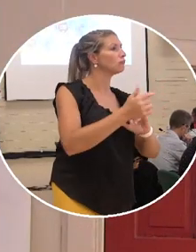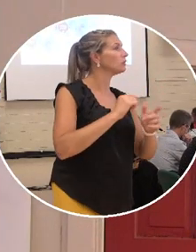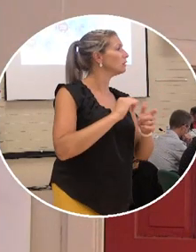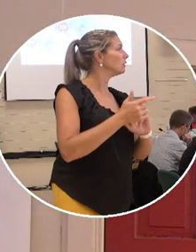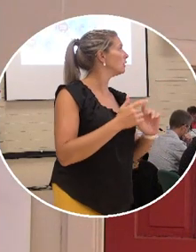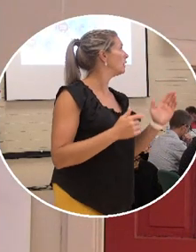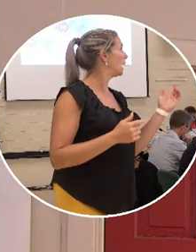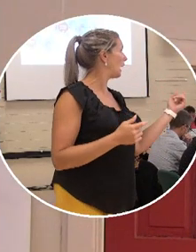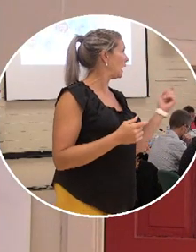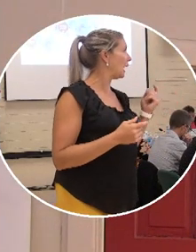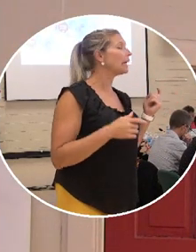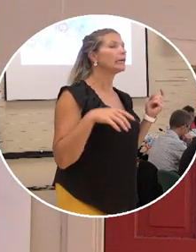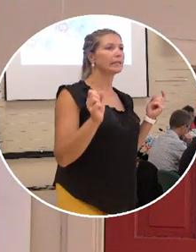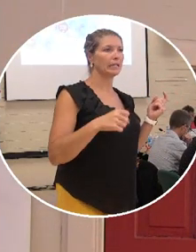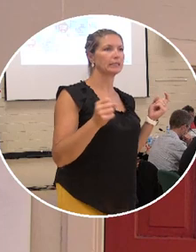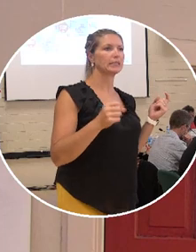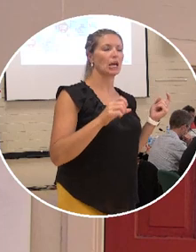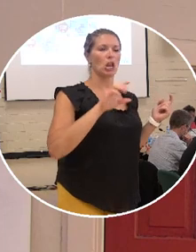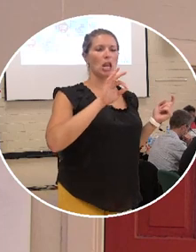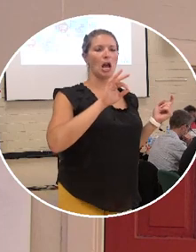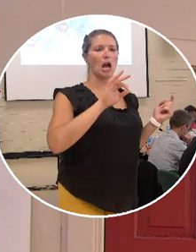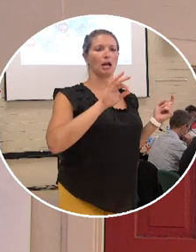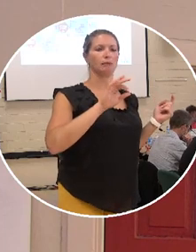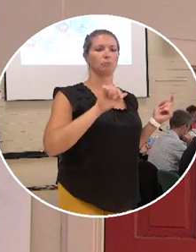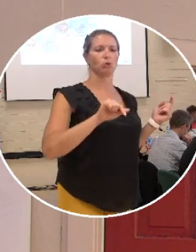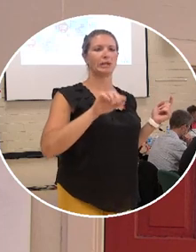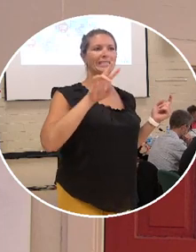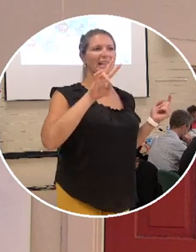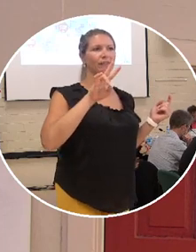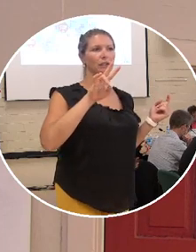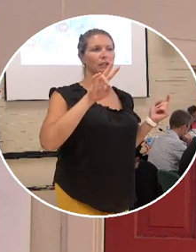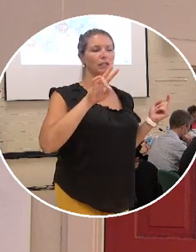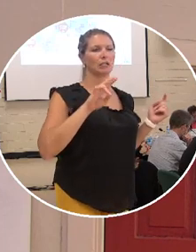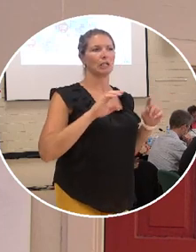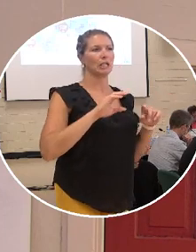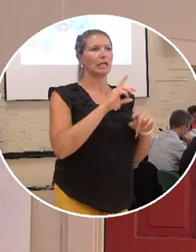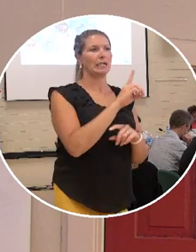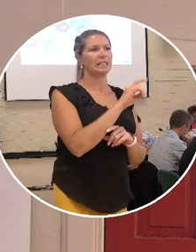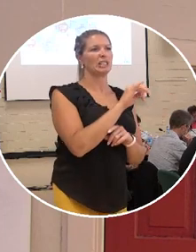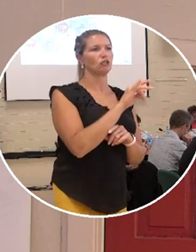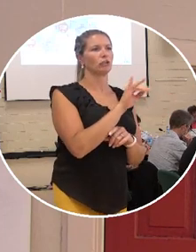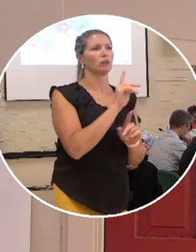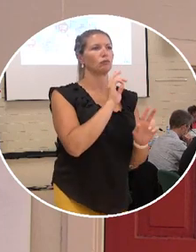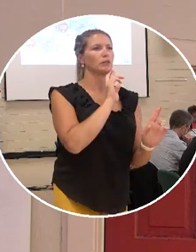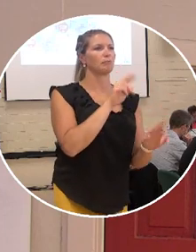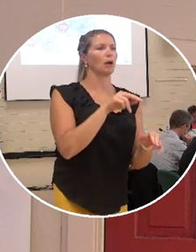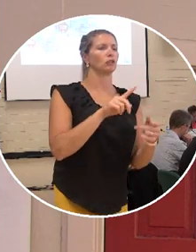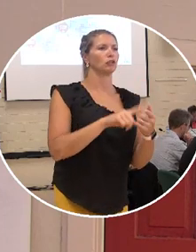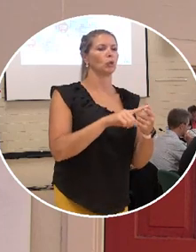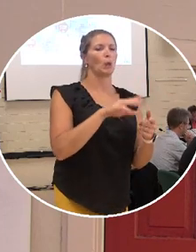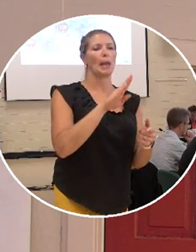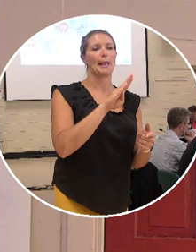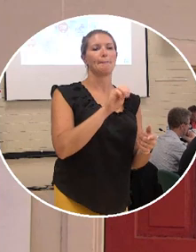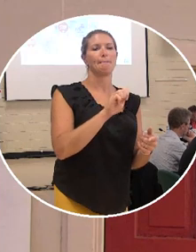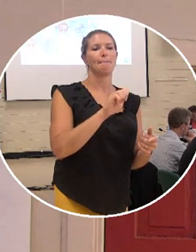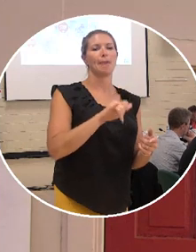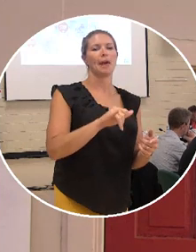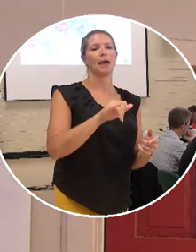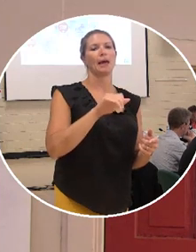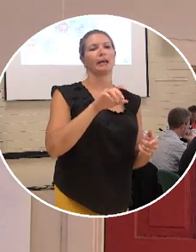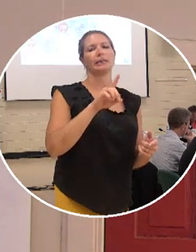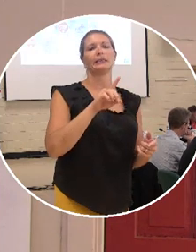sent to 9.7, district response to Beta Spear Academy. Just wondering what the district response